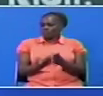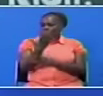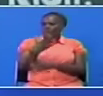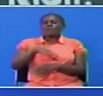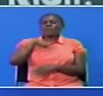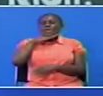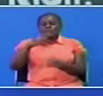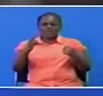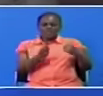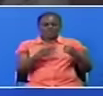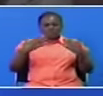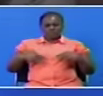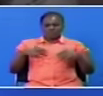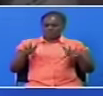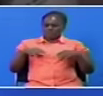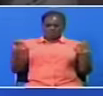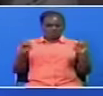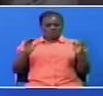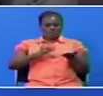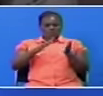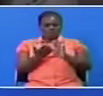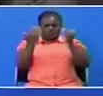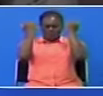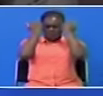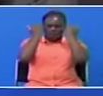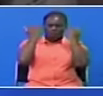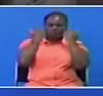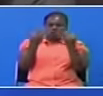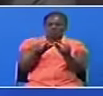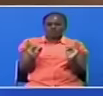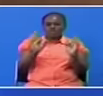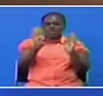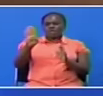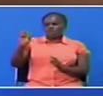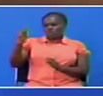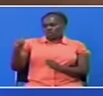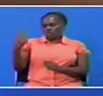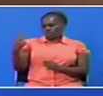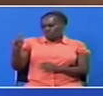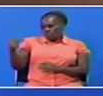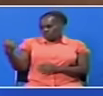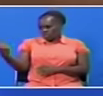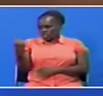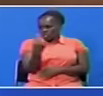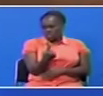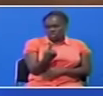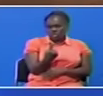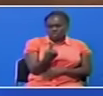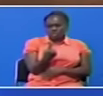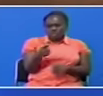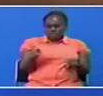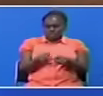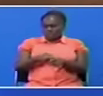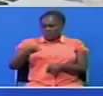8 people. The suit denied the charges before the Kisii High Court and were released on a bond of 2 million shillings each. Matoke was charged on another